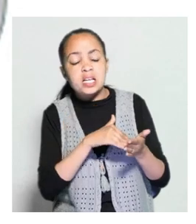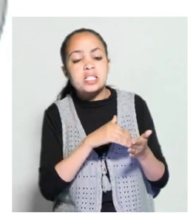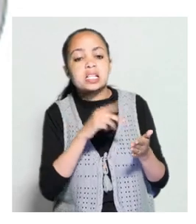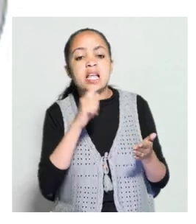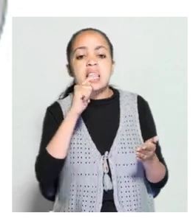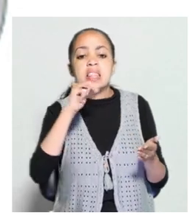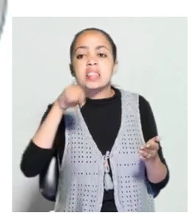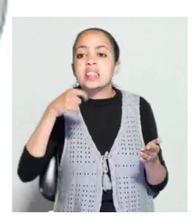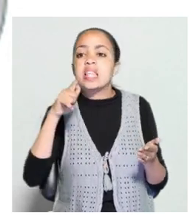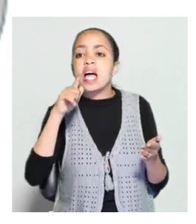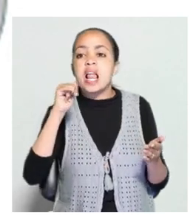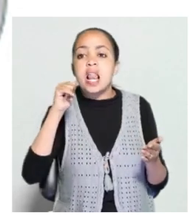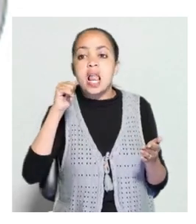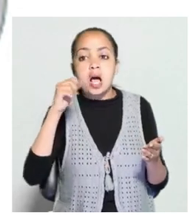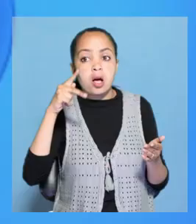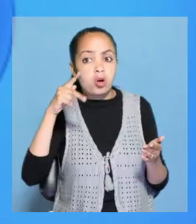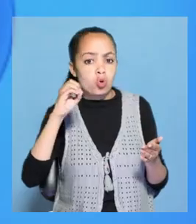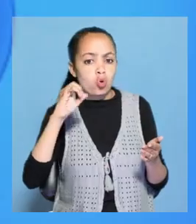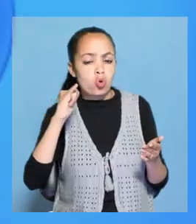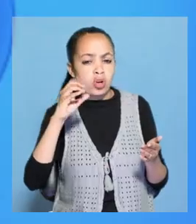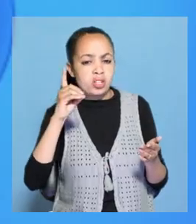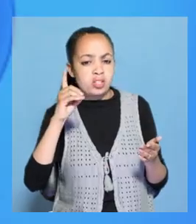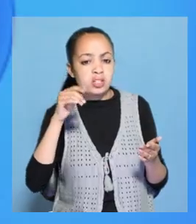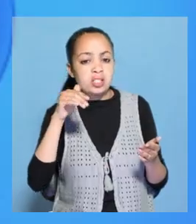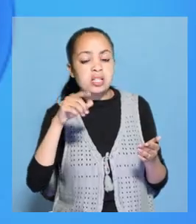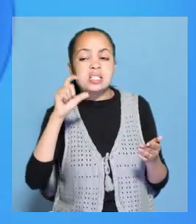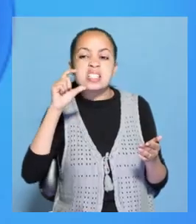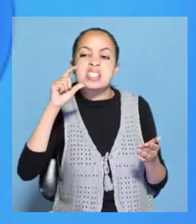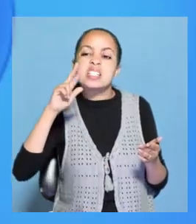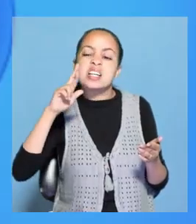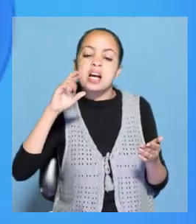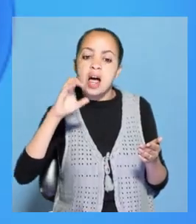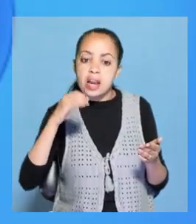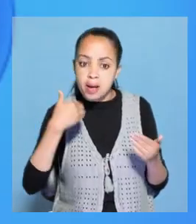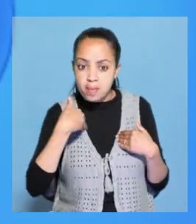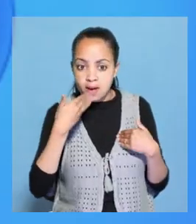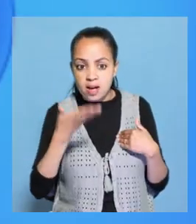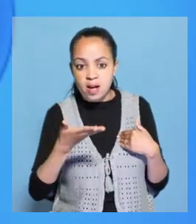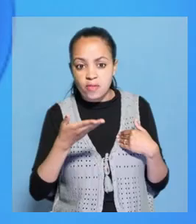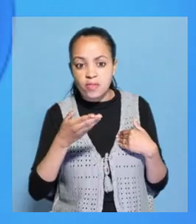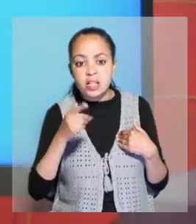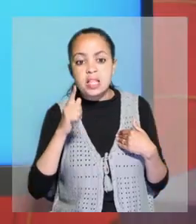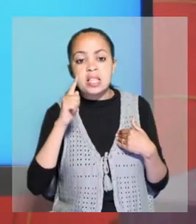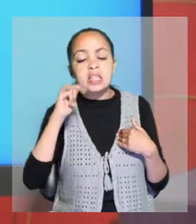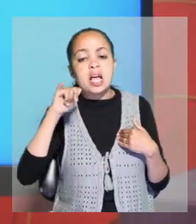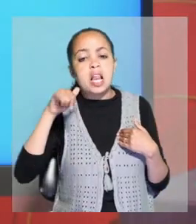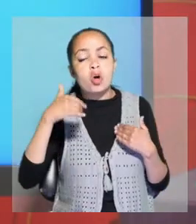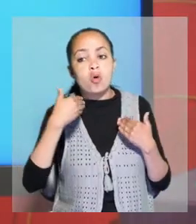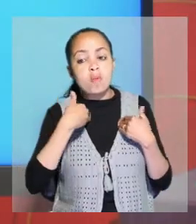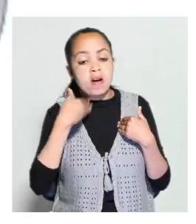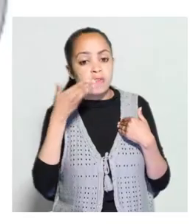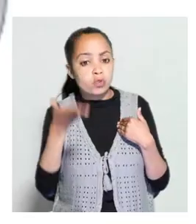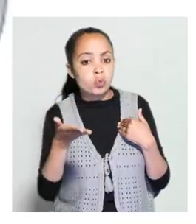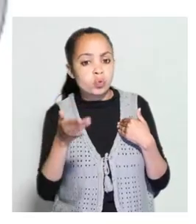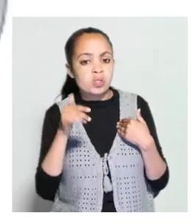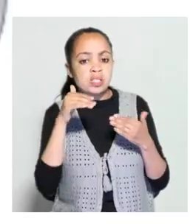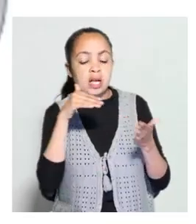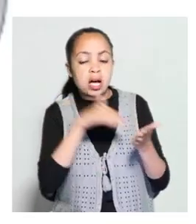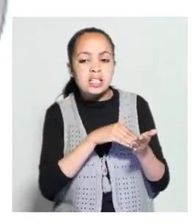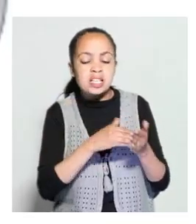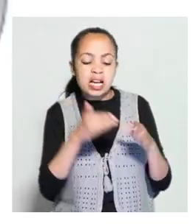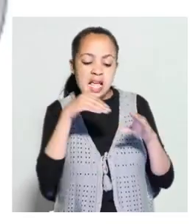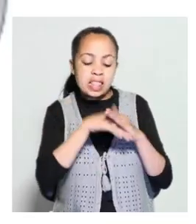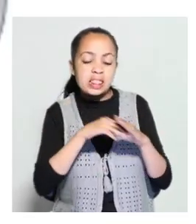thylakoid membrane. There is granium, which is a stalk of thylakoid membrane is found here too. There